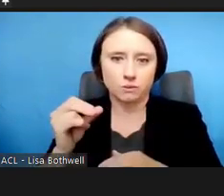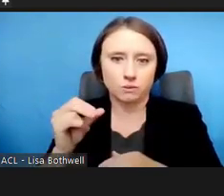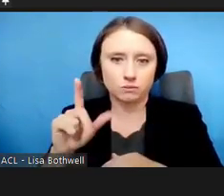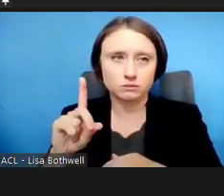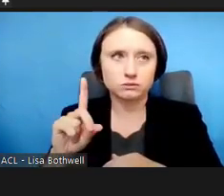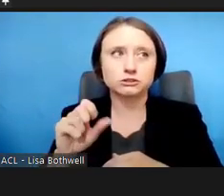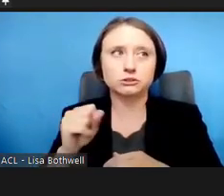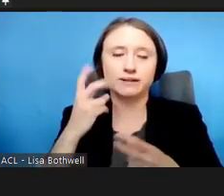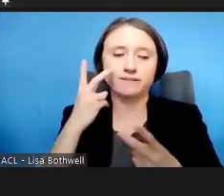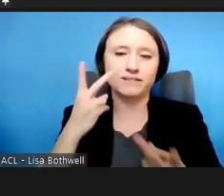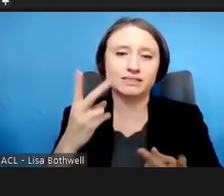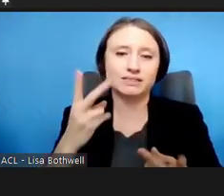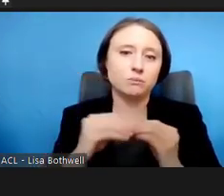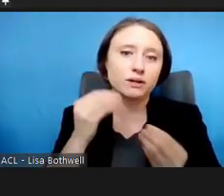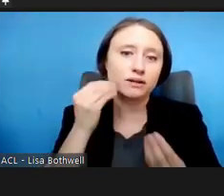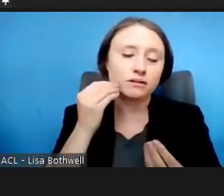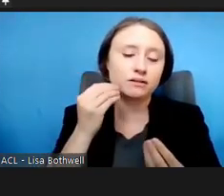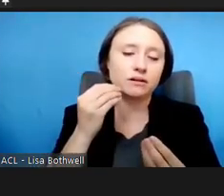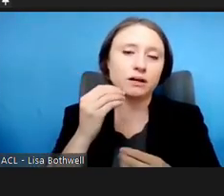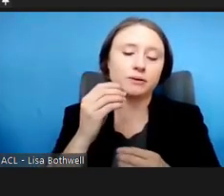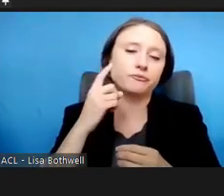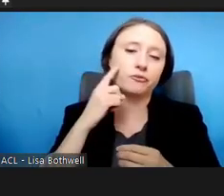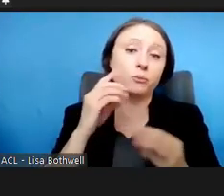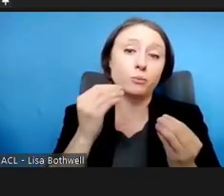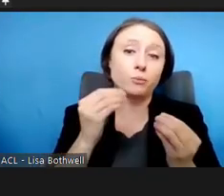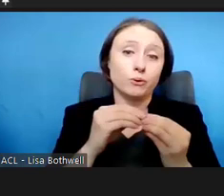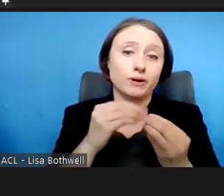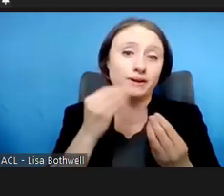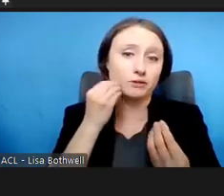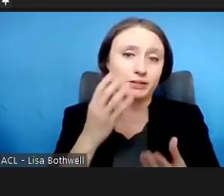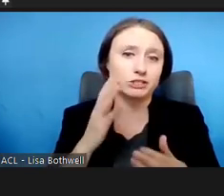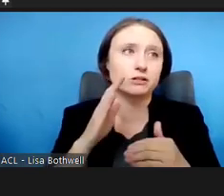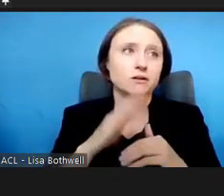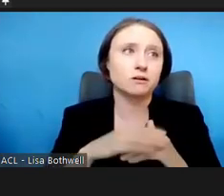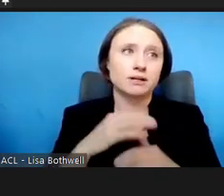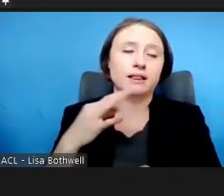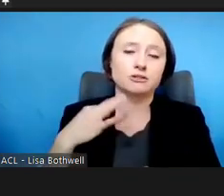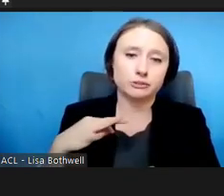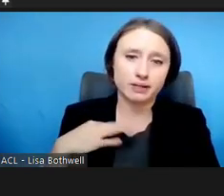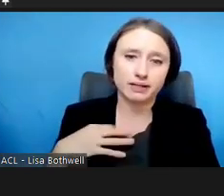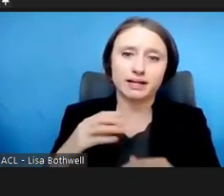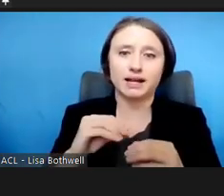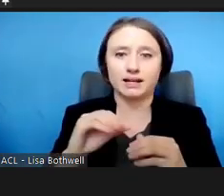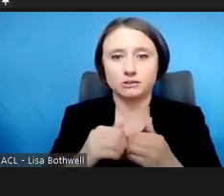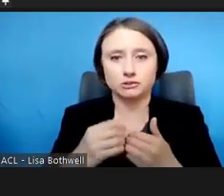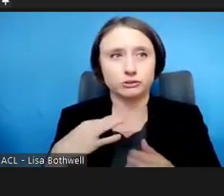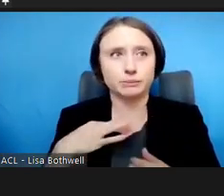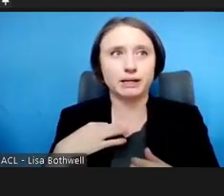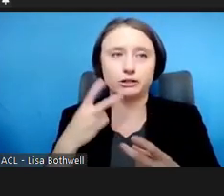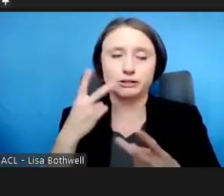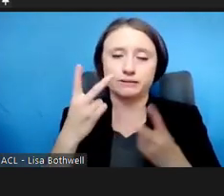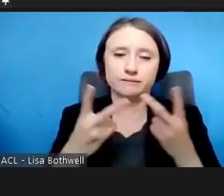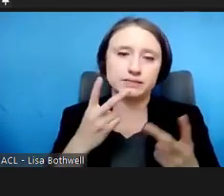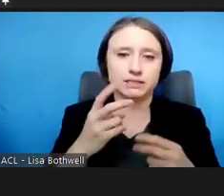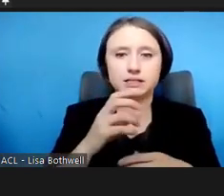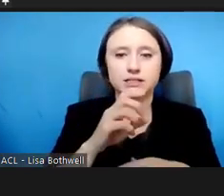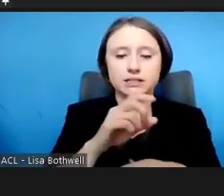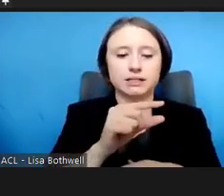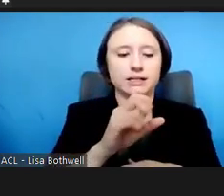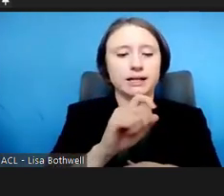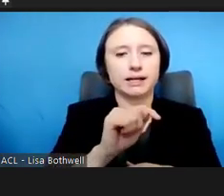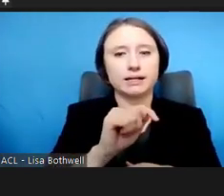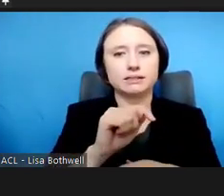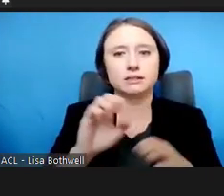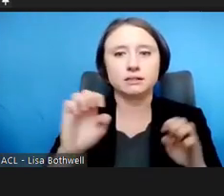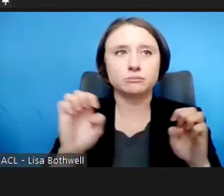one discount on the service itself, a monthly discount, and one discount on a device for an